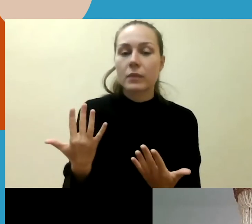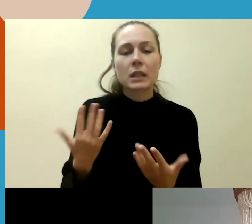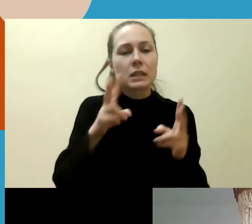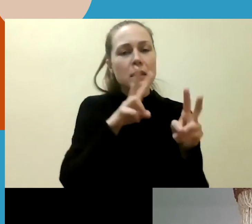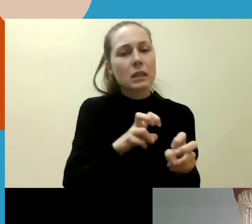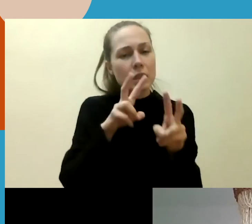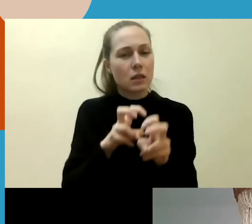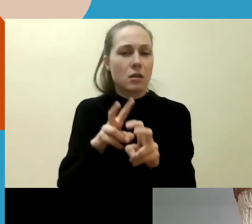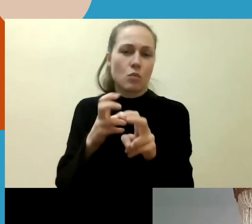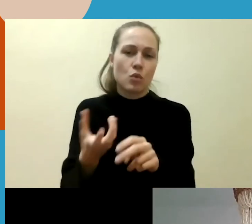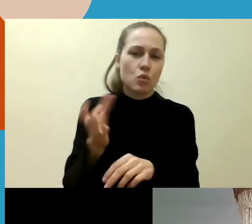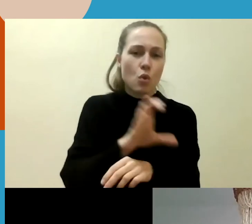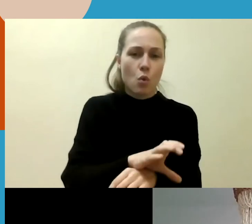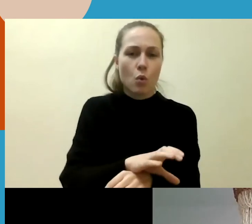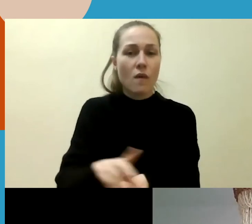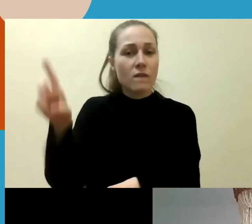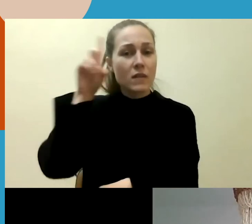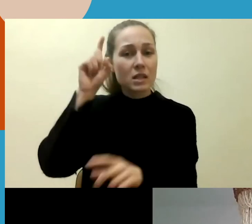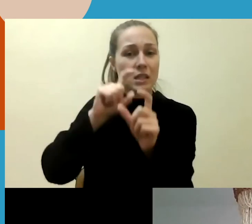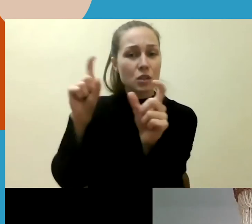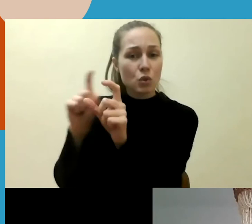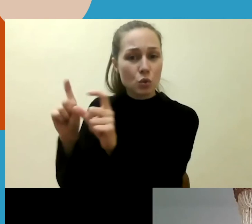such cases.